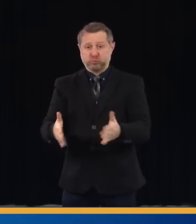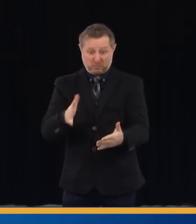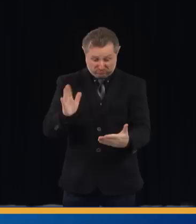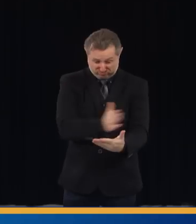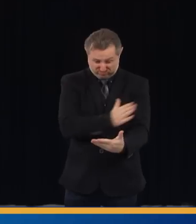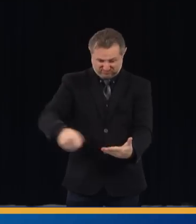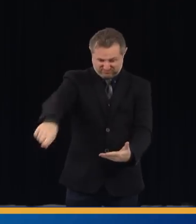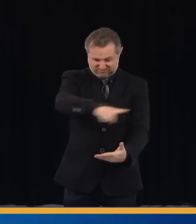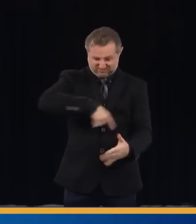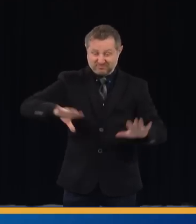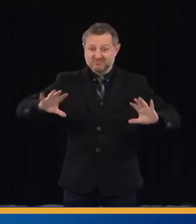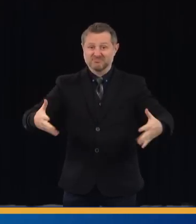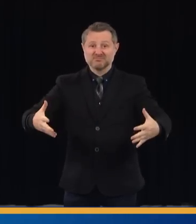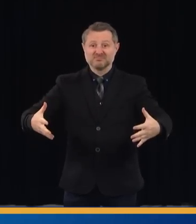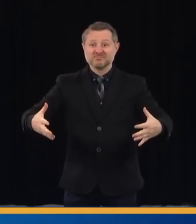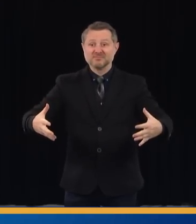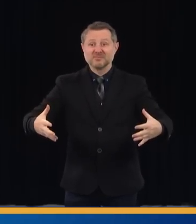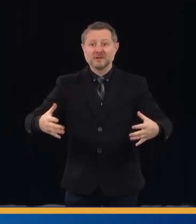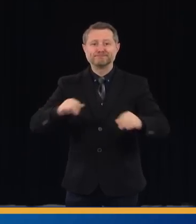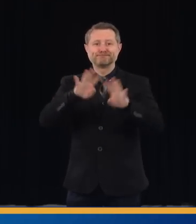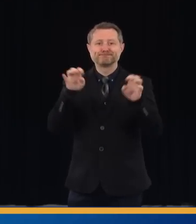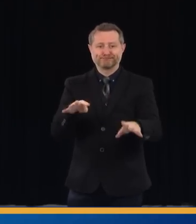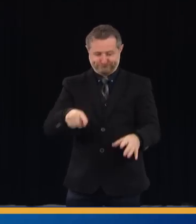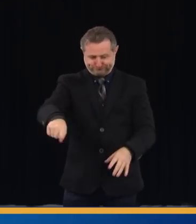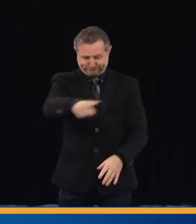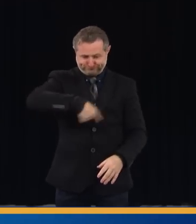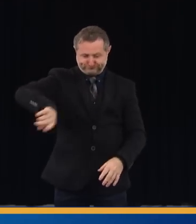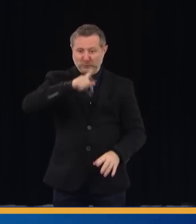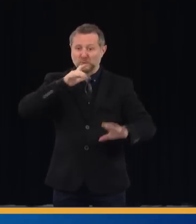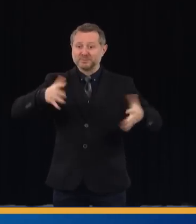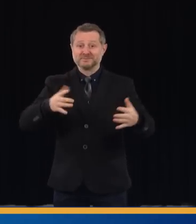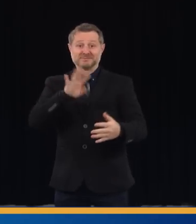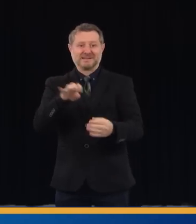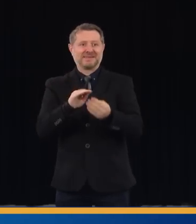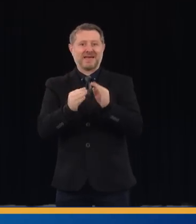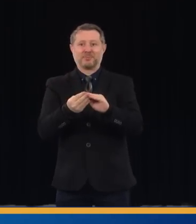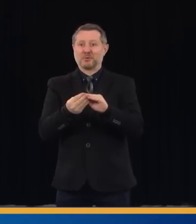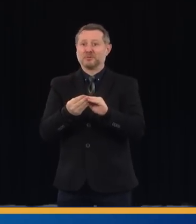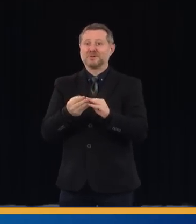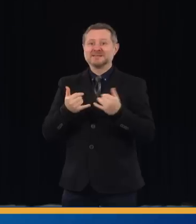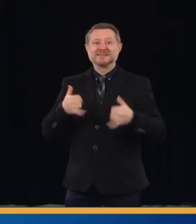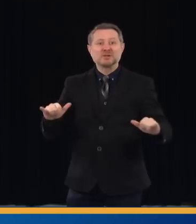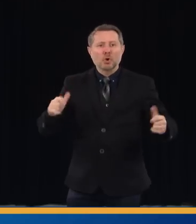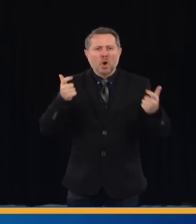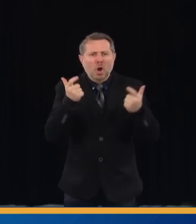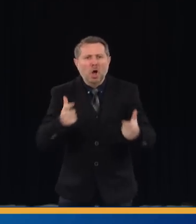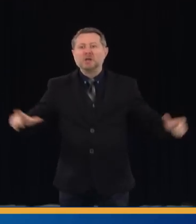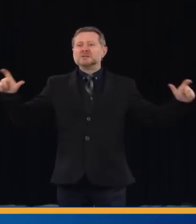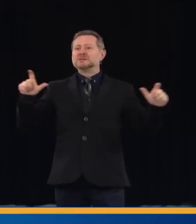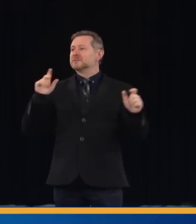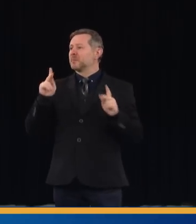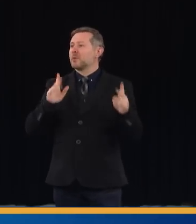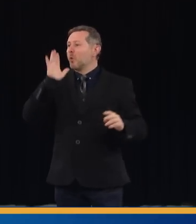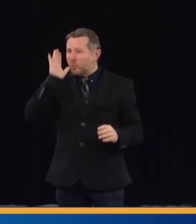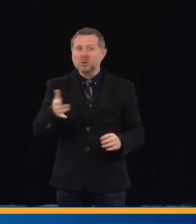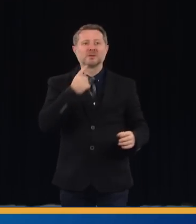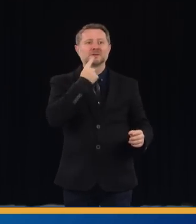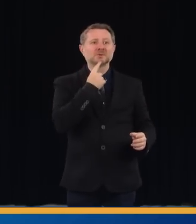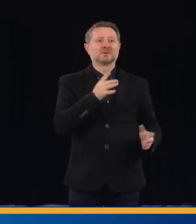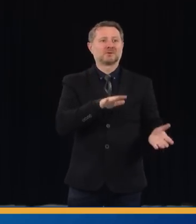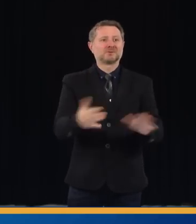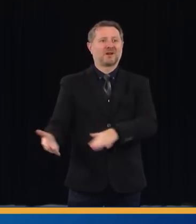to 200, you're saying a significant amount of people lose their lives. There is